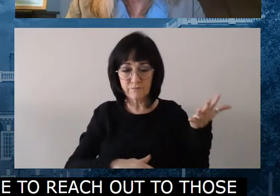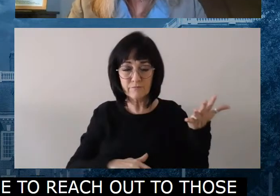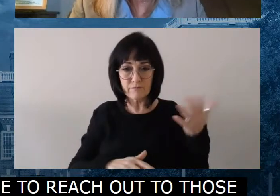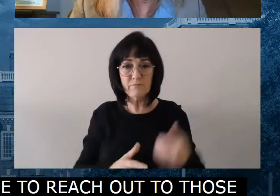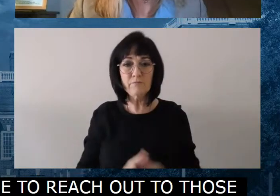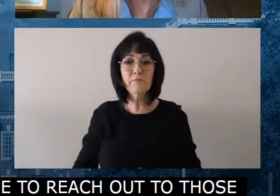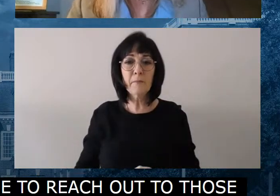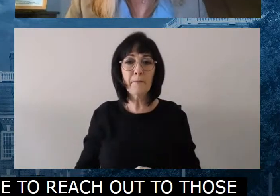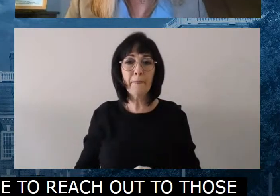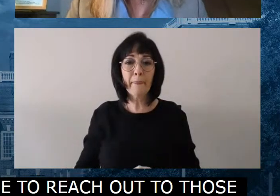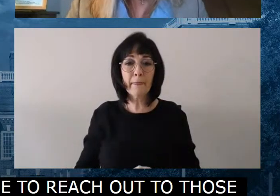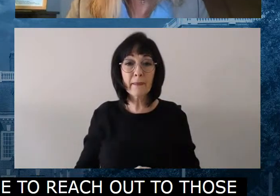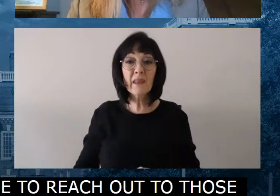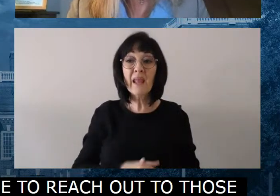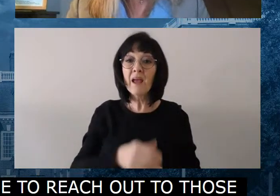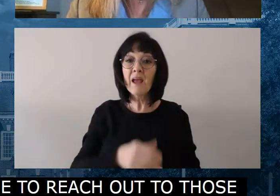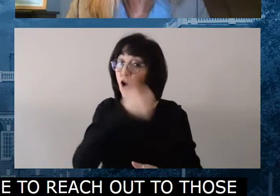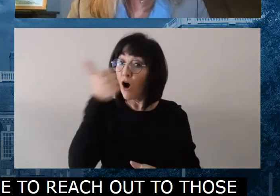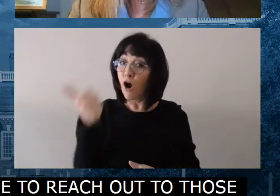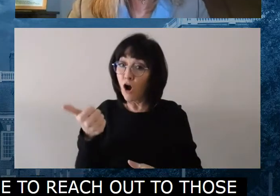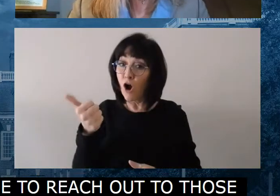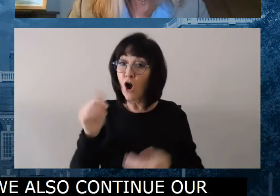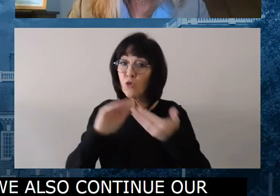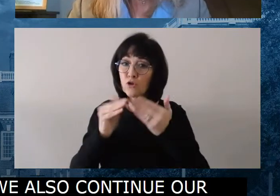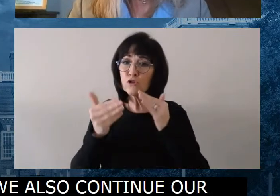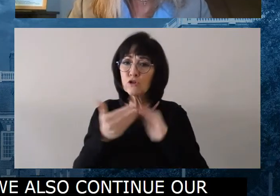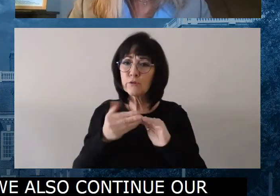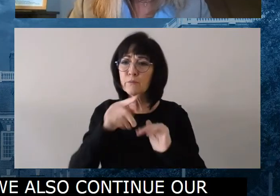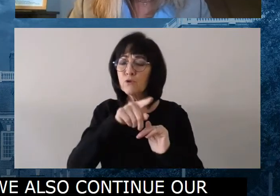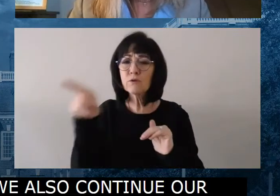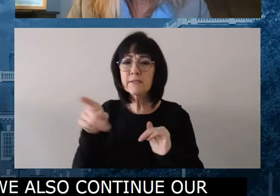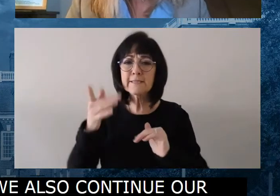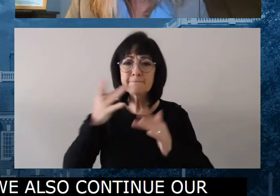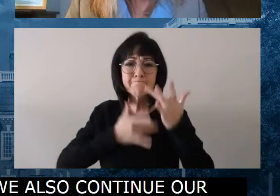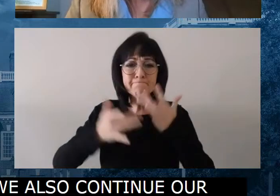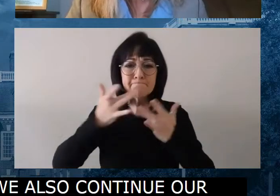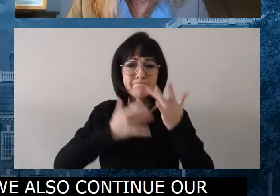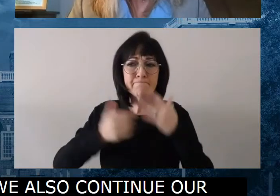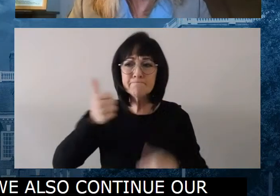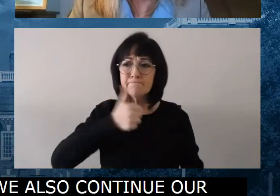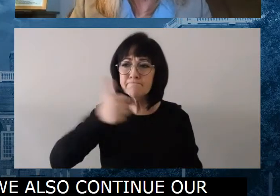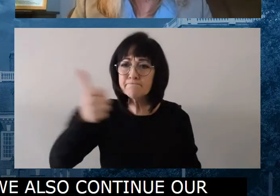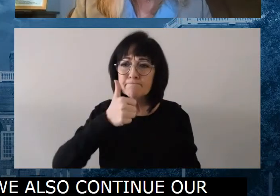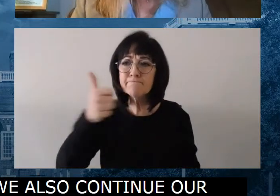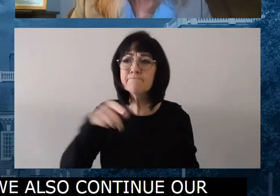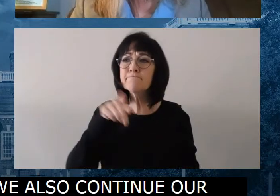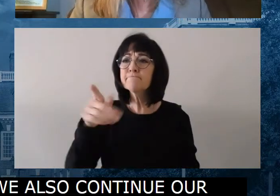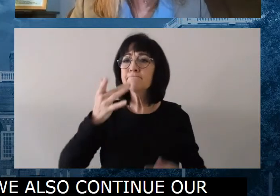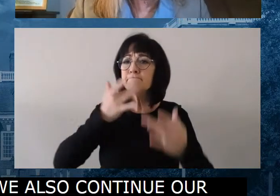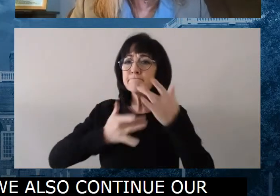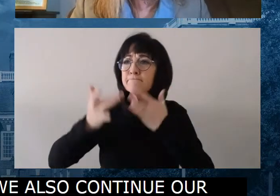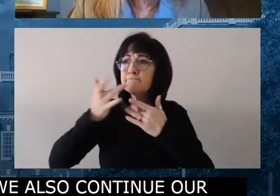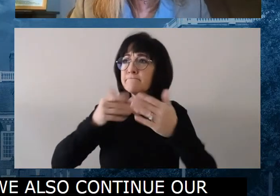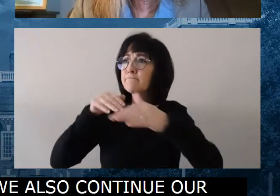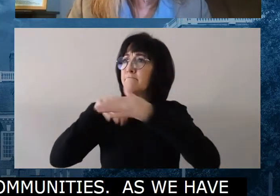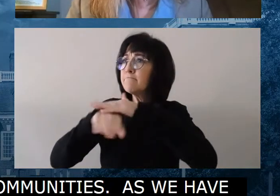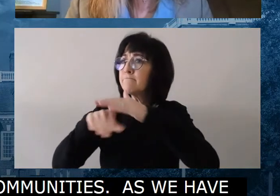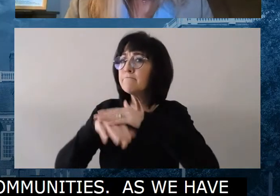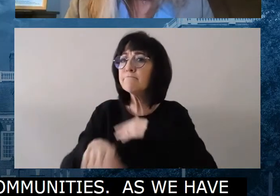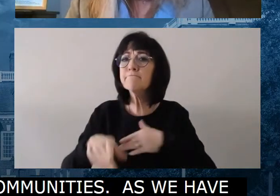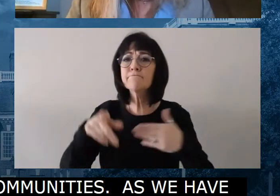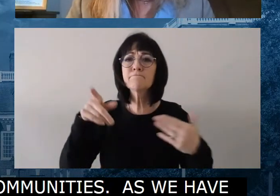efforts in underserved communities. As we have discussed for weeks, going directly into those communities to hold